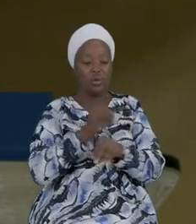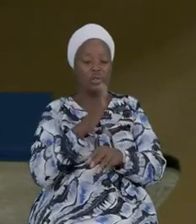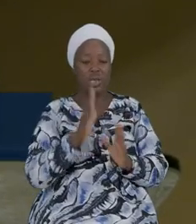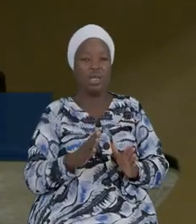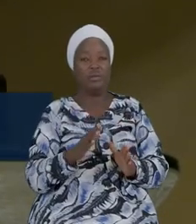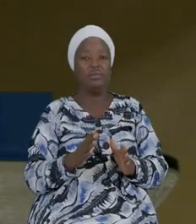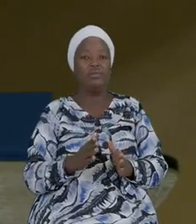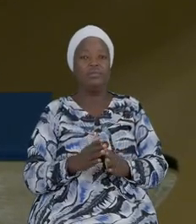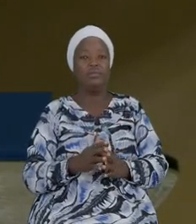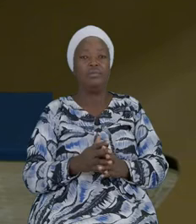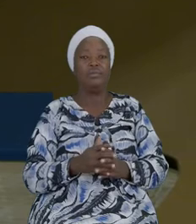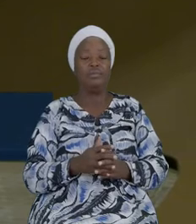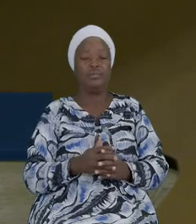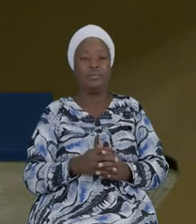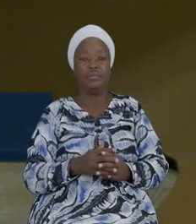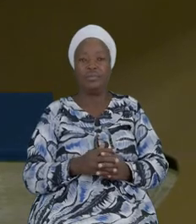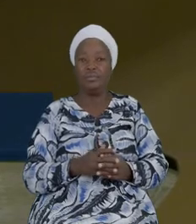follow-up leaders.